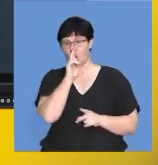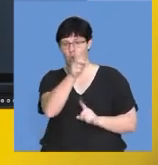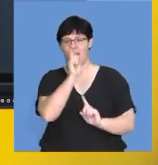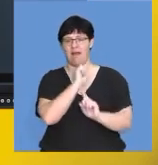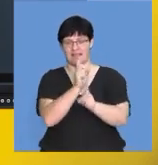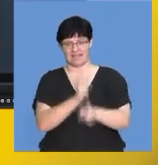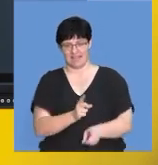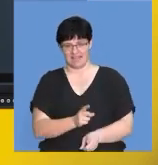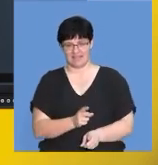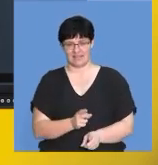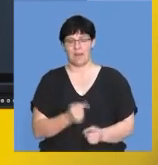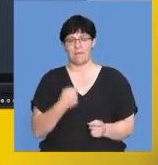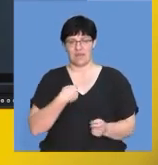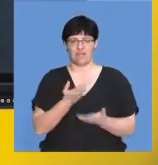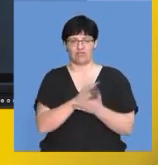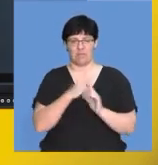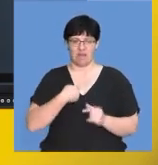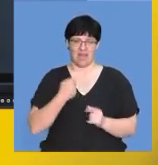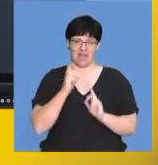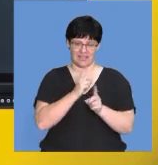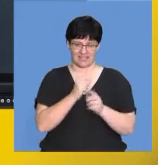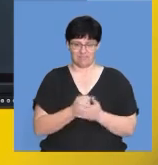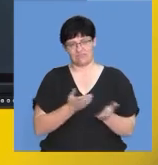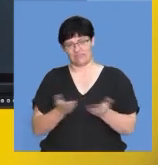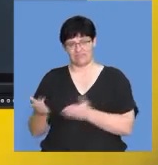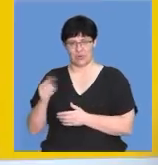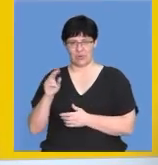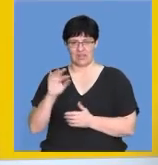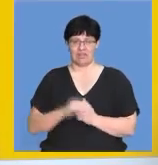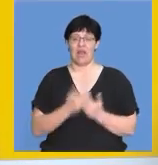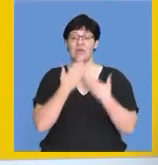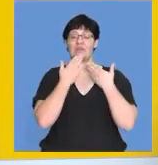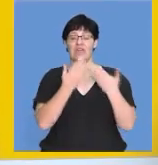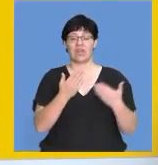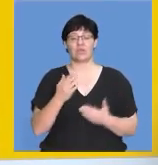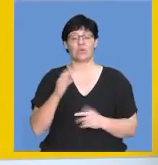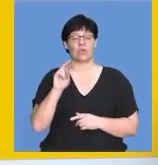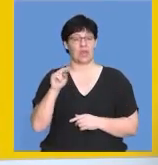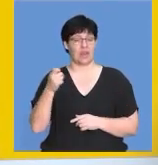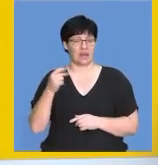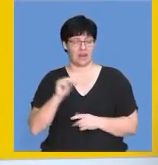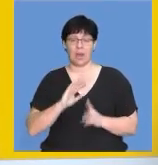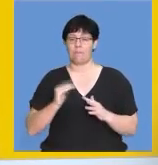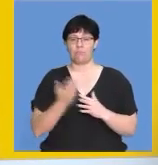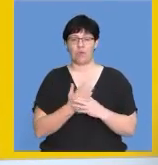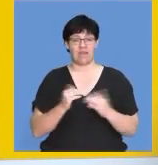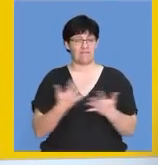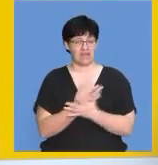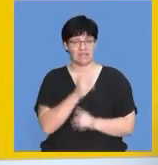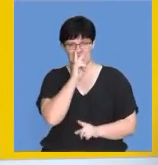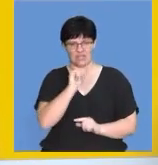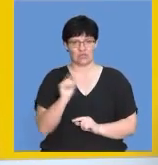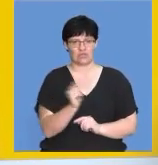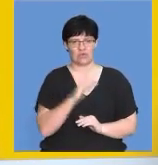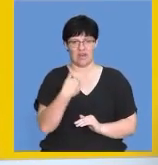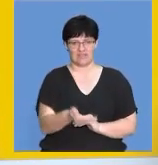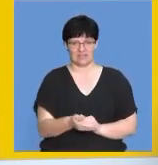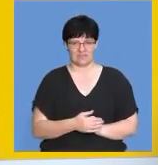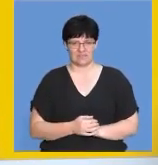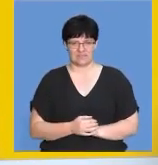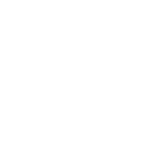answers while I share my answers. Luni, over to you. Thank you, Eugen. Guys, let's take a quick break and we'll see you shortly after